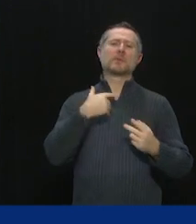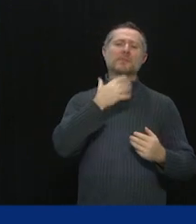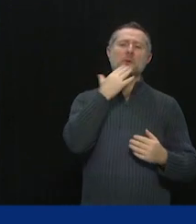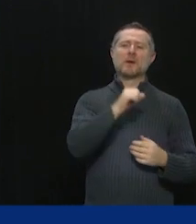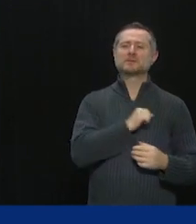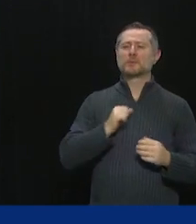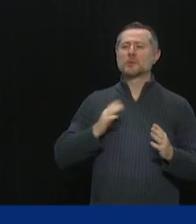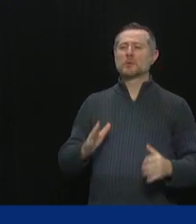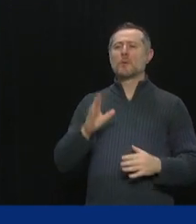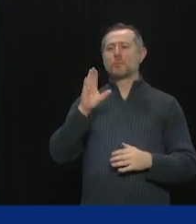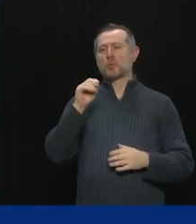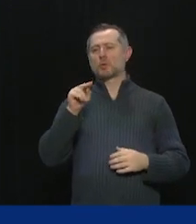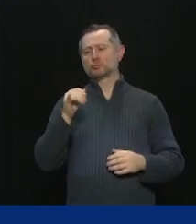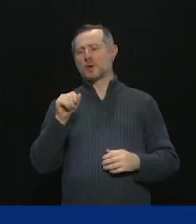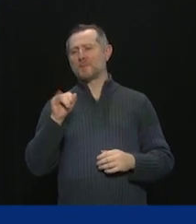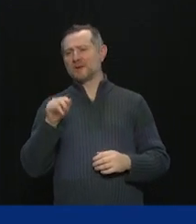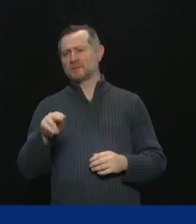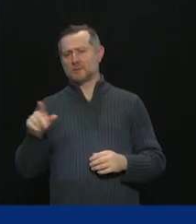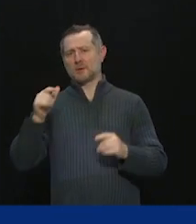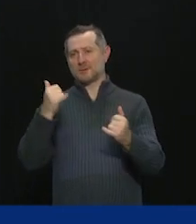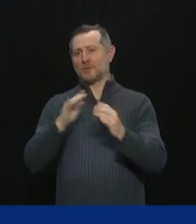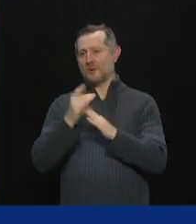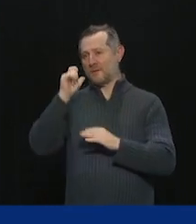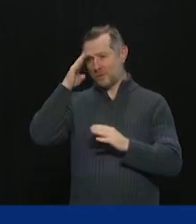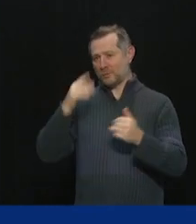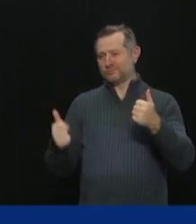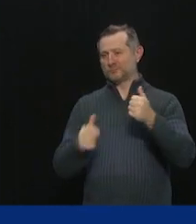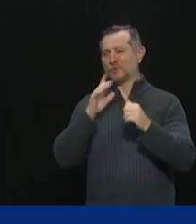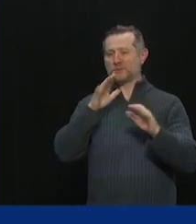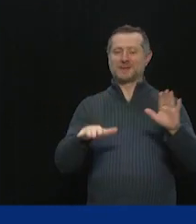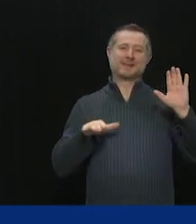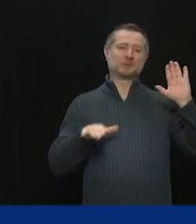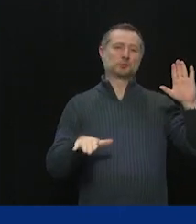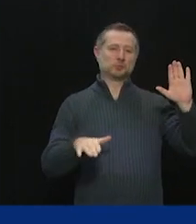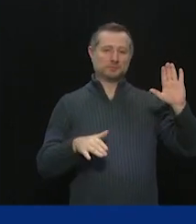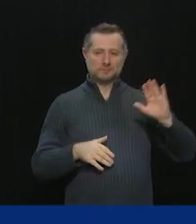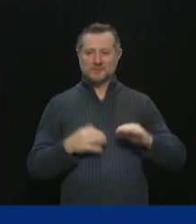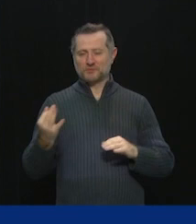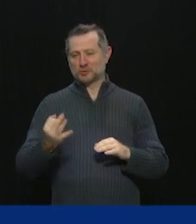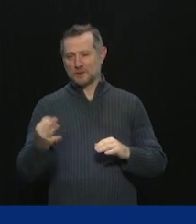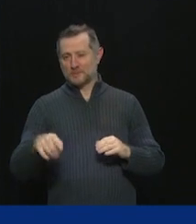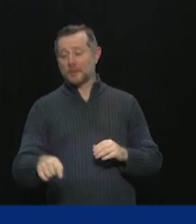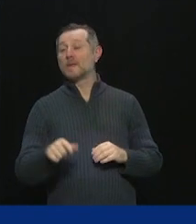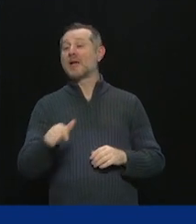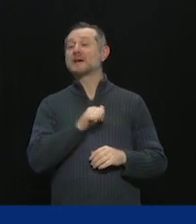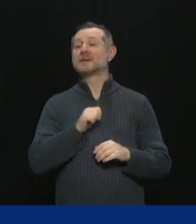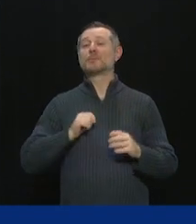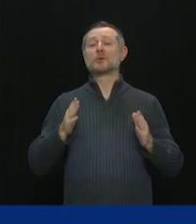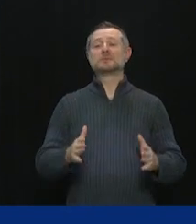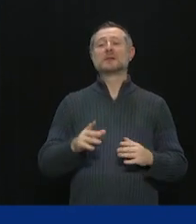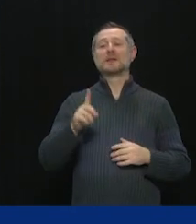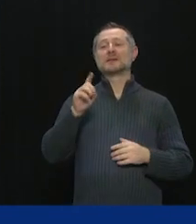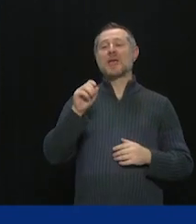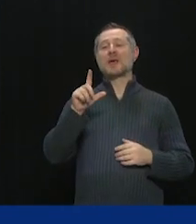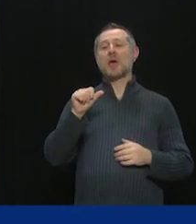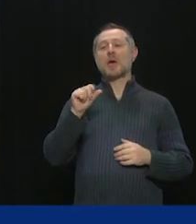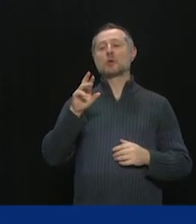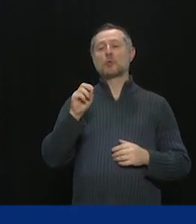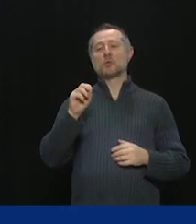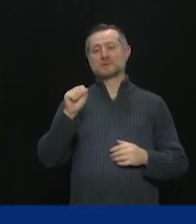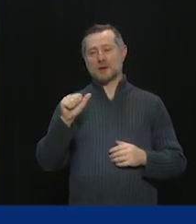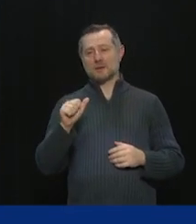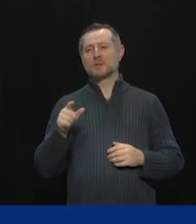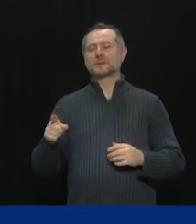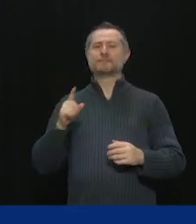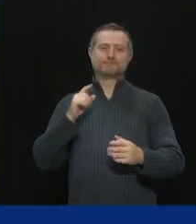new Lieutenant Governor, as of upcoming Thursday, officially sworn in, and Assemblymember De La Rosa for getting it done. I also want